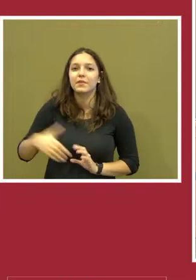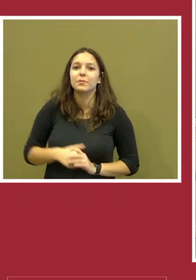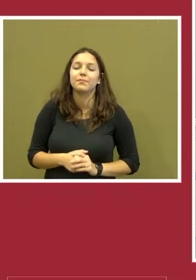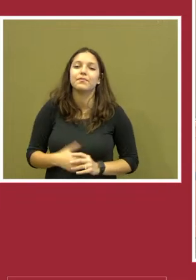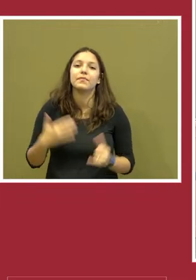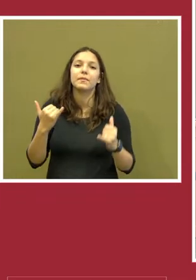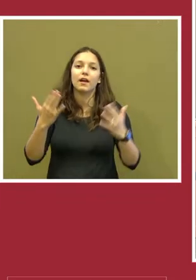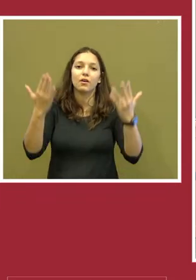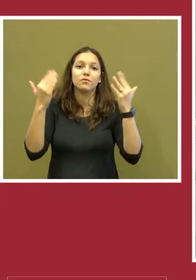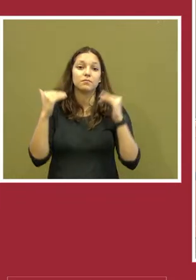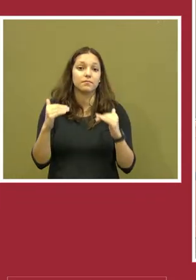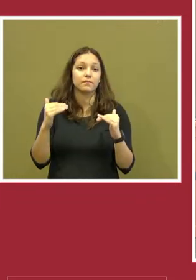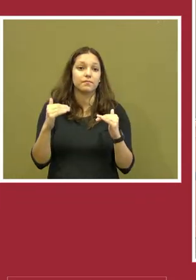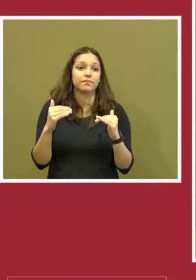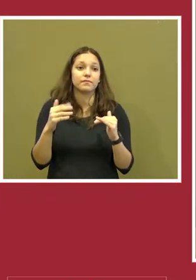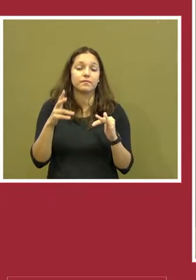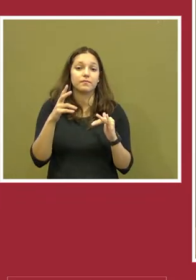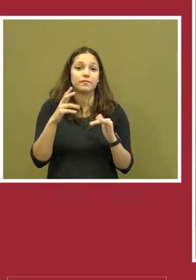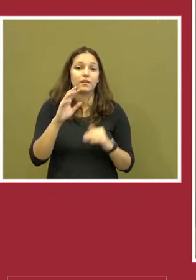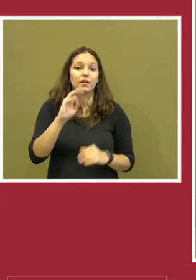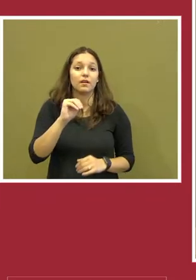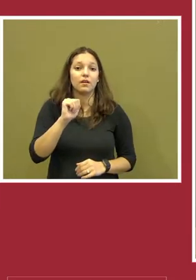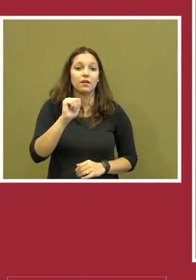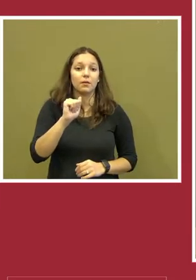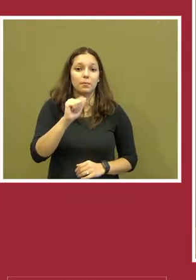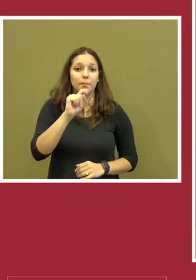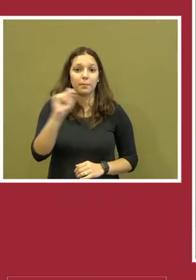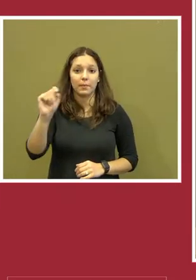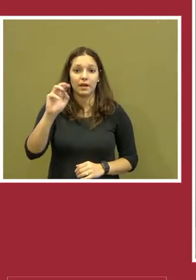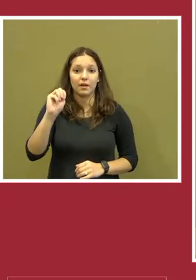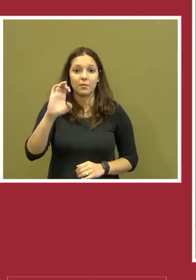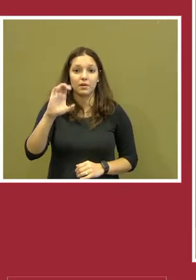move to hear from Matt McDonald.